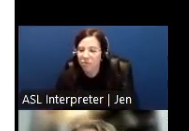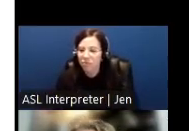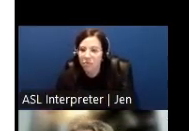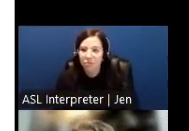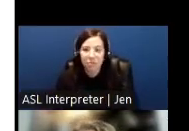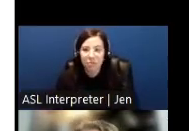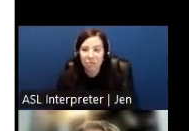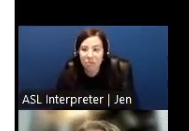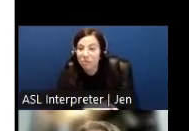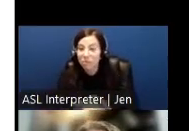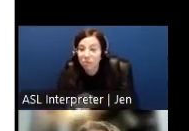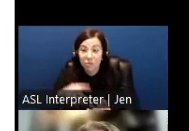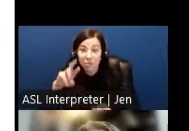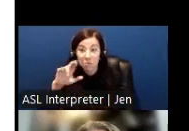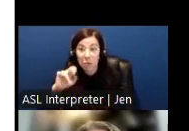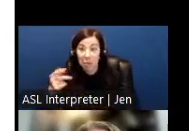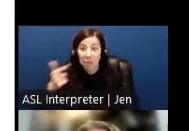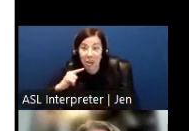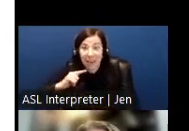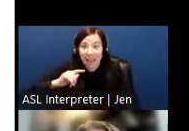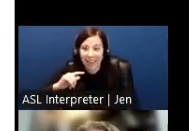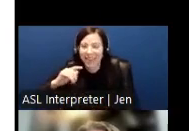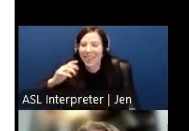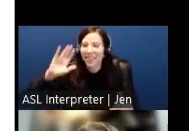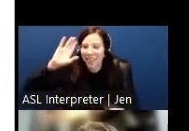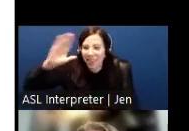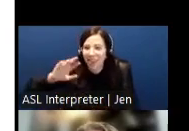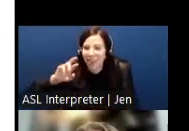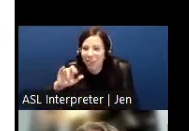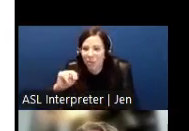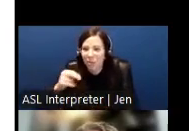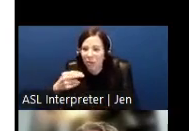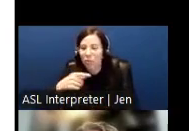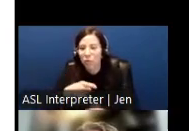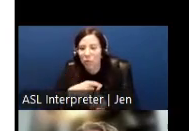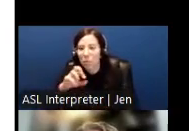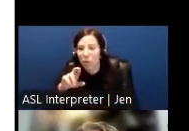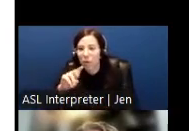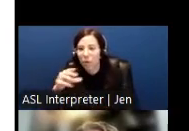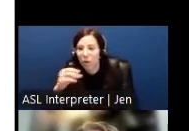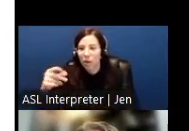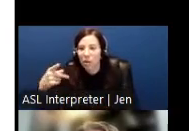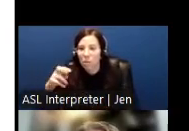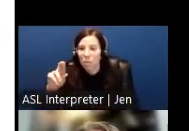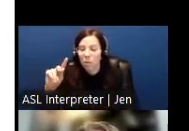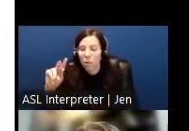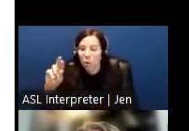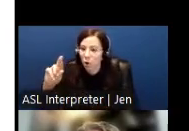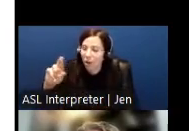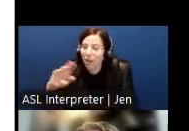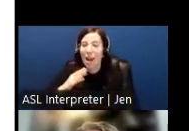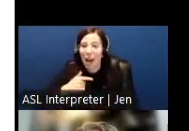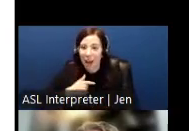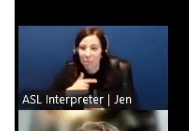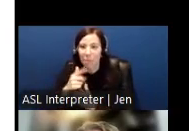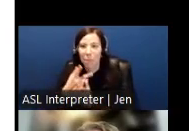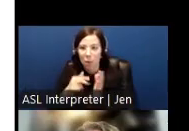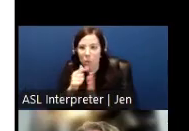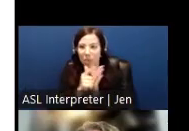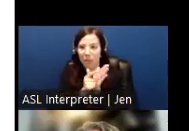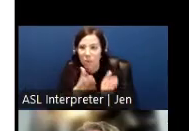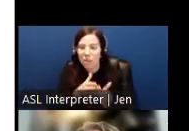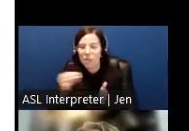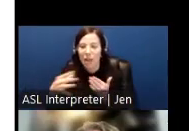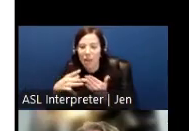I guess it's my turn. Hi, everyone. Ryan Giles from Arnold and Porter. I'm counsel and lead our firm's pro bono efforts